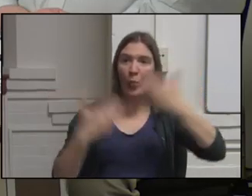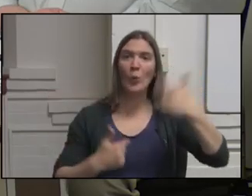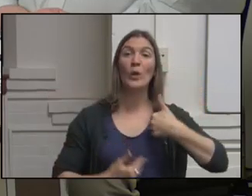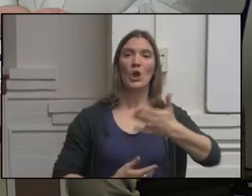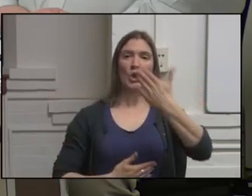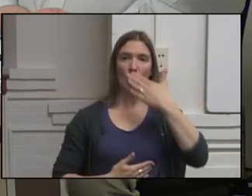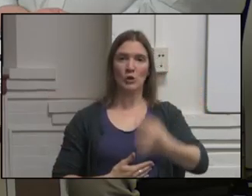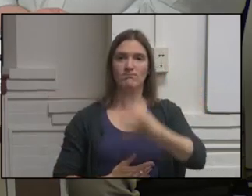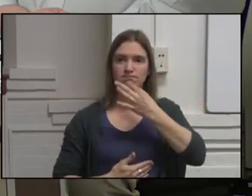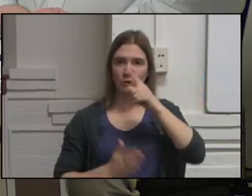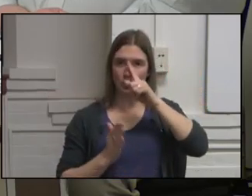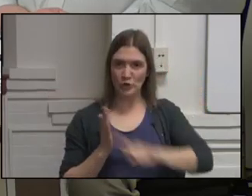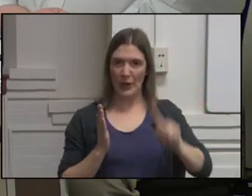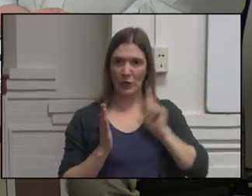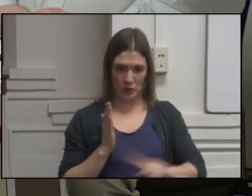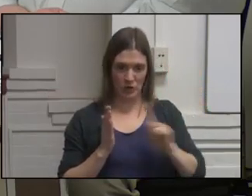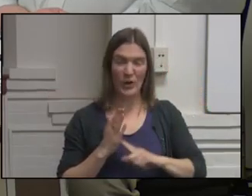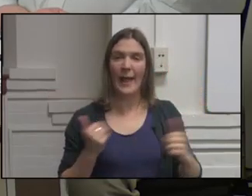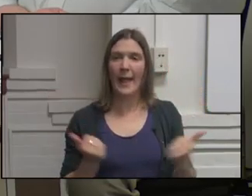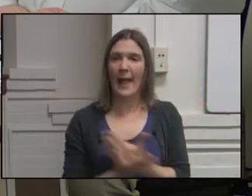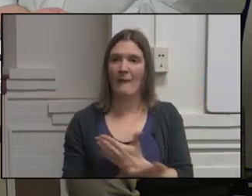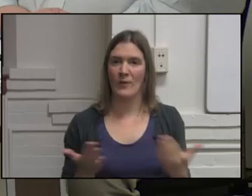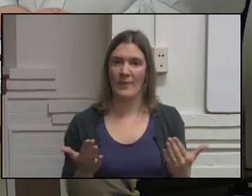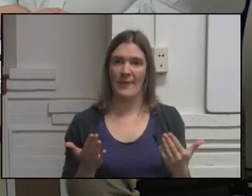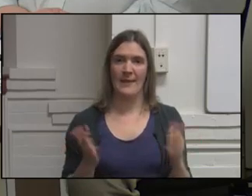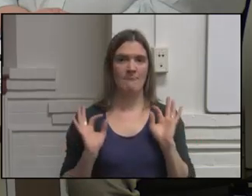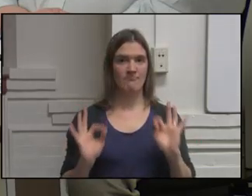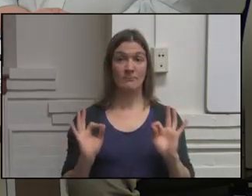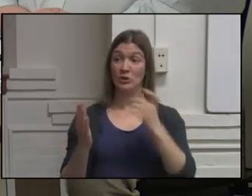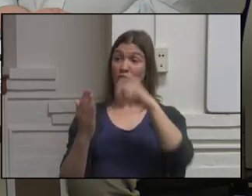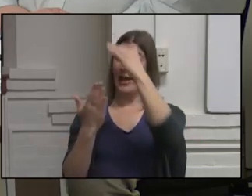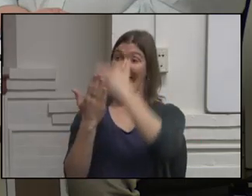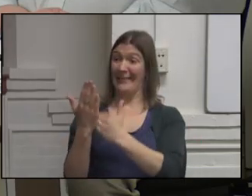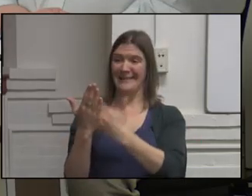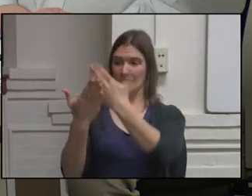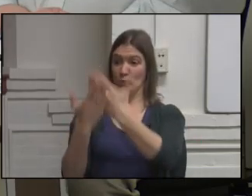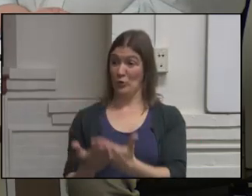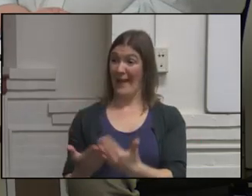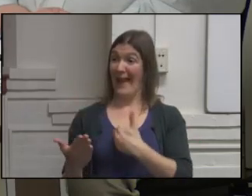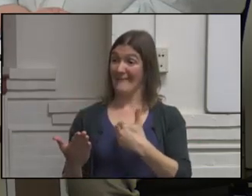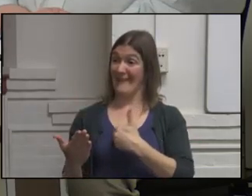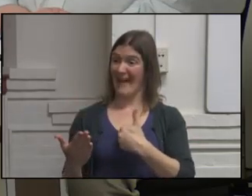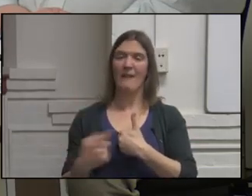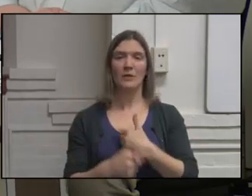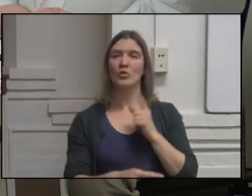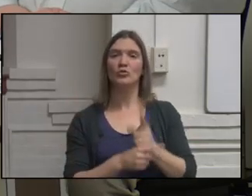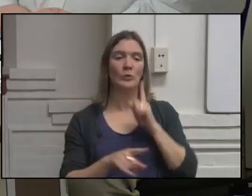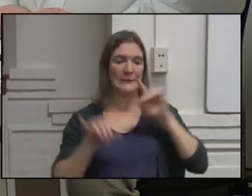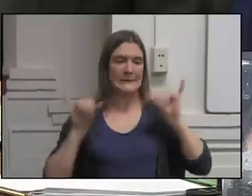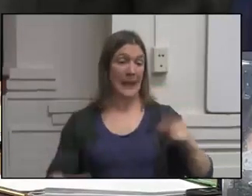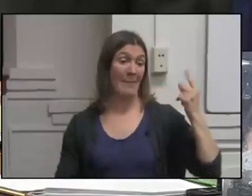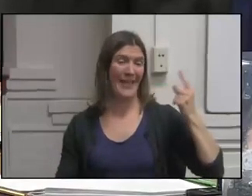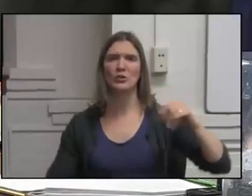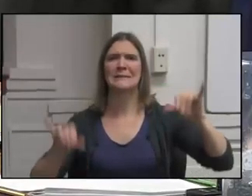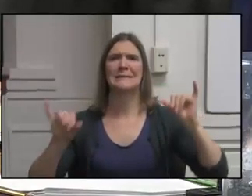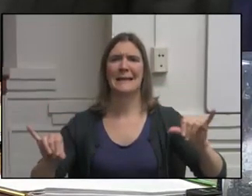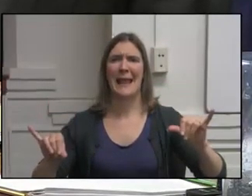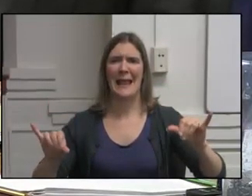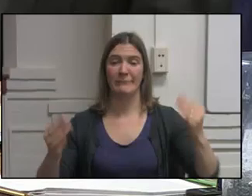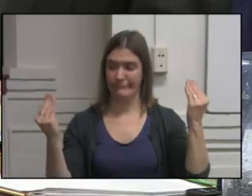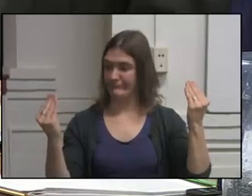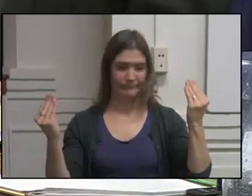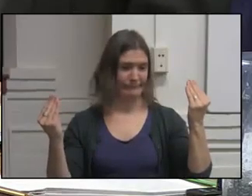internal controls. So the checklist just basically bears that out. And it's also unchanged from last year for those of you who saw it